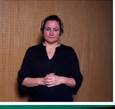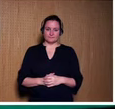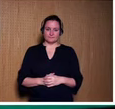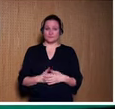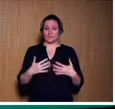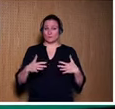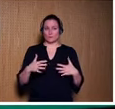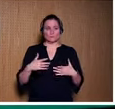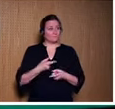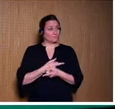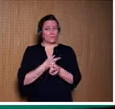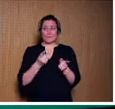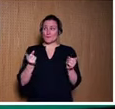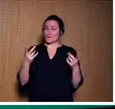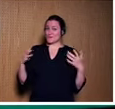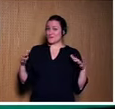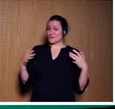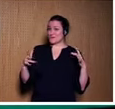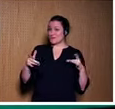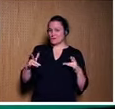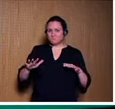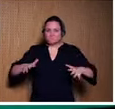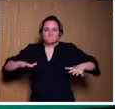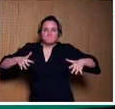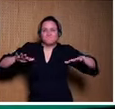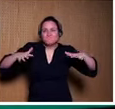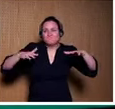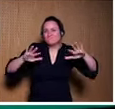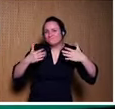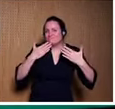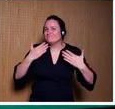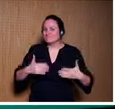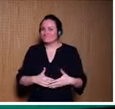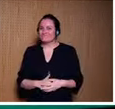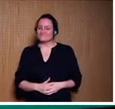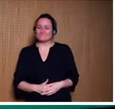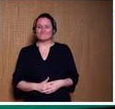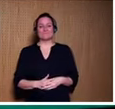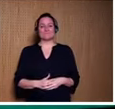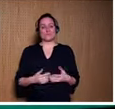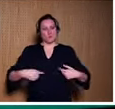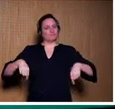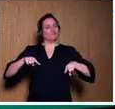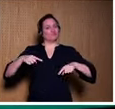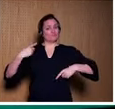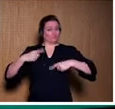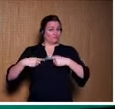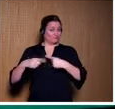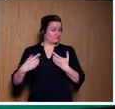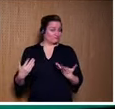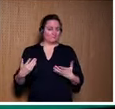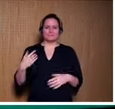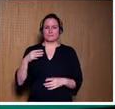And I like your energy, by the way. I like the energy in the room. So let's get this started by asking to our